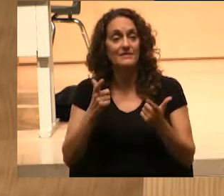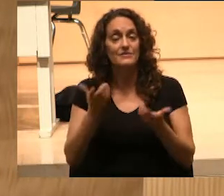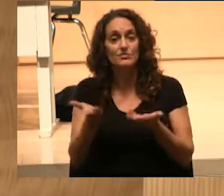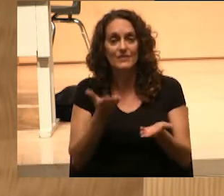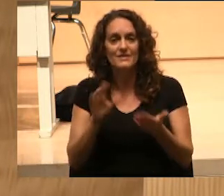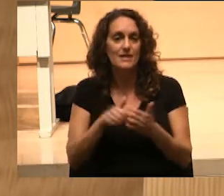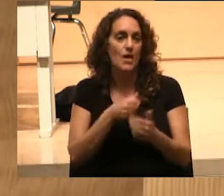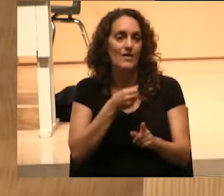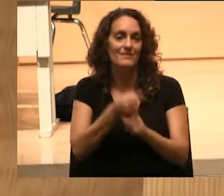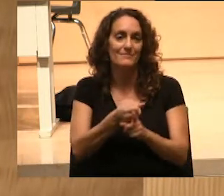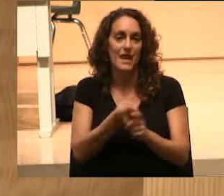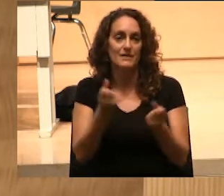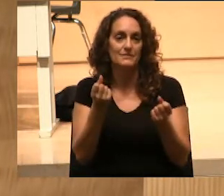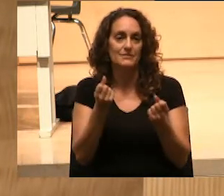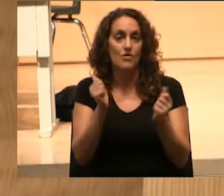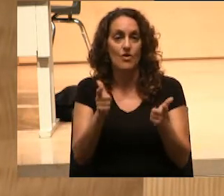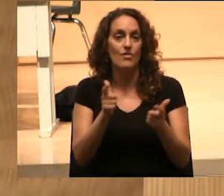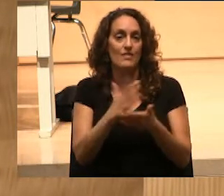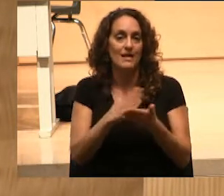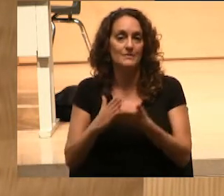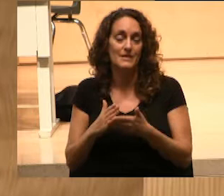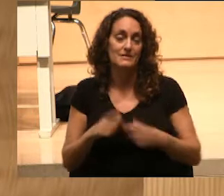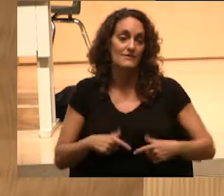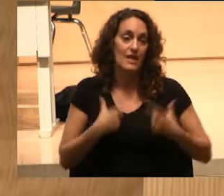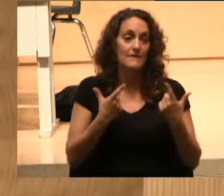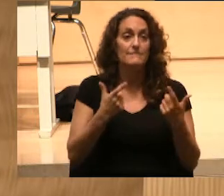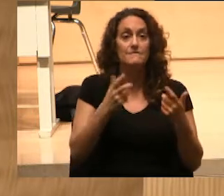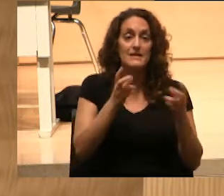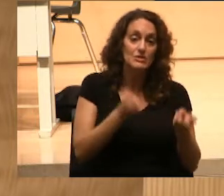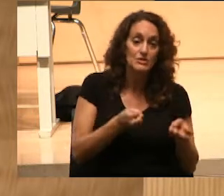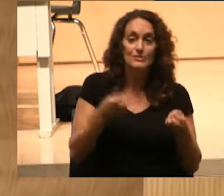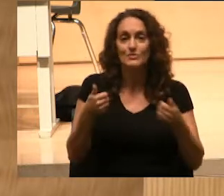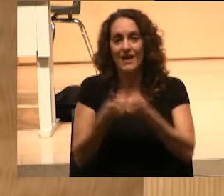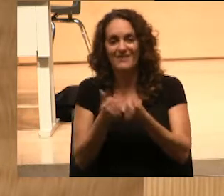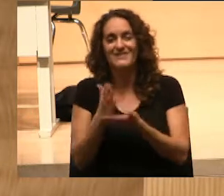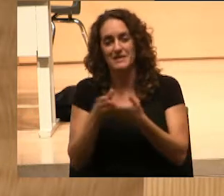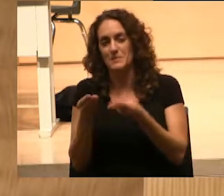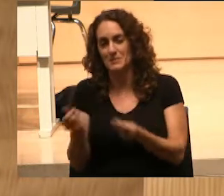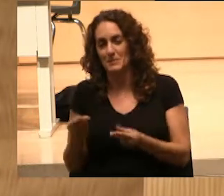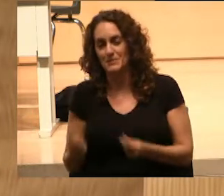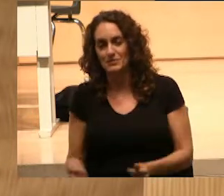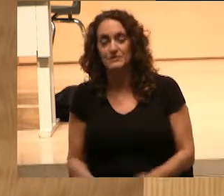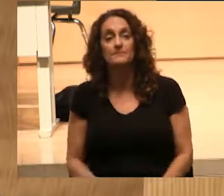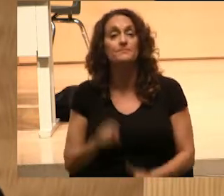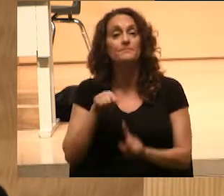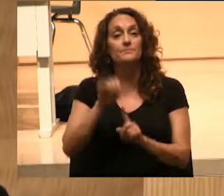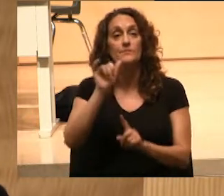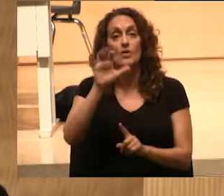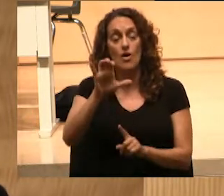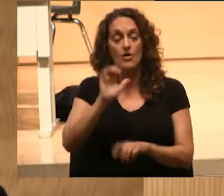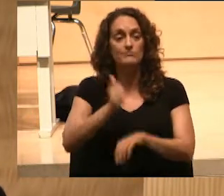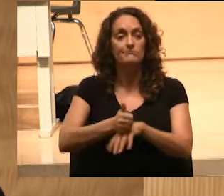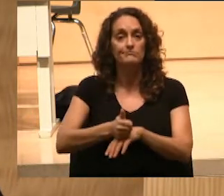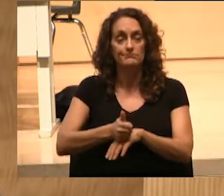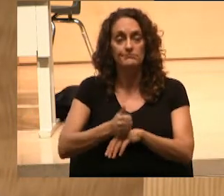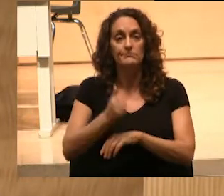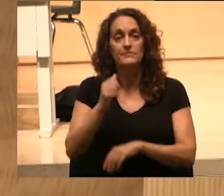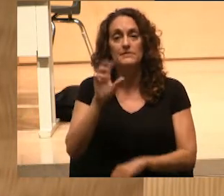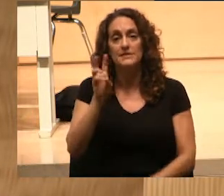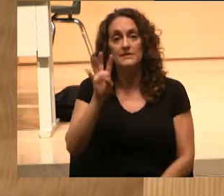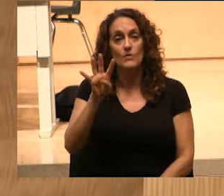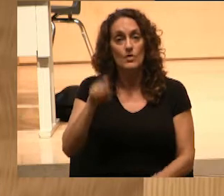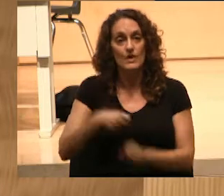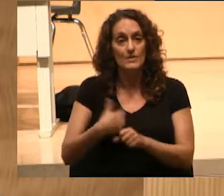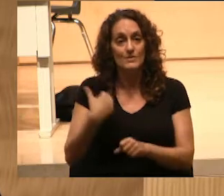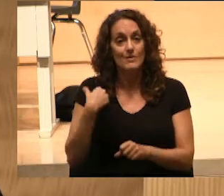of life, some issues, challenges, and some solutions. So about the ARC was started 64 years ago